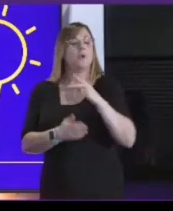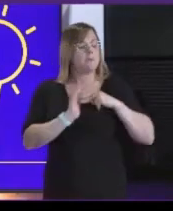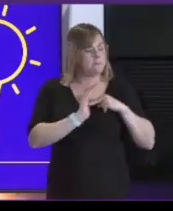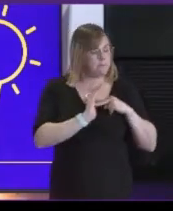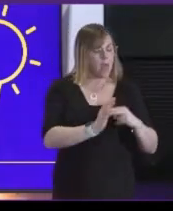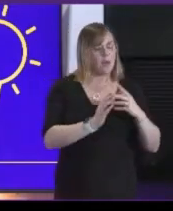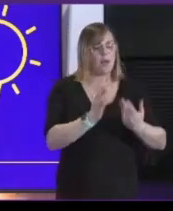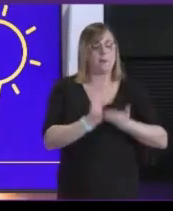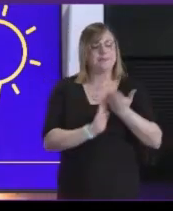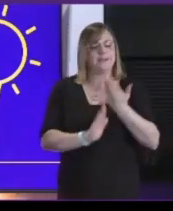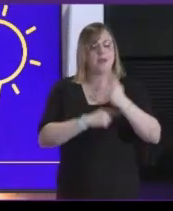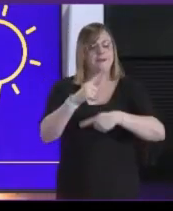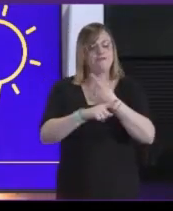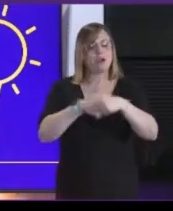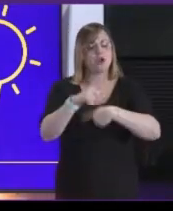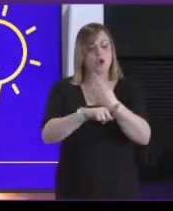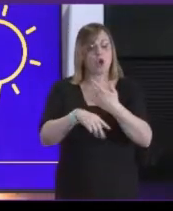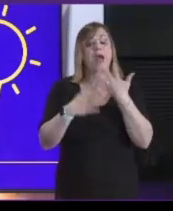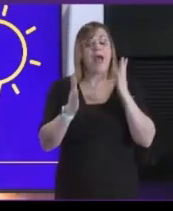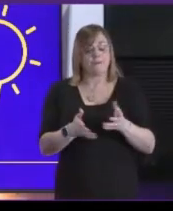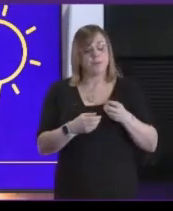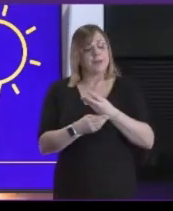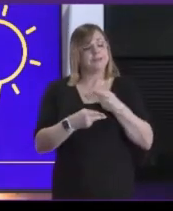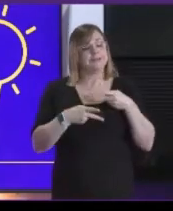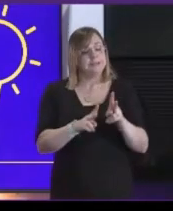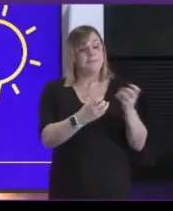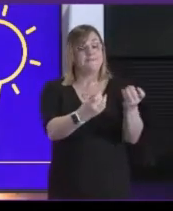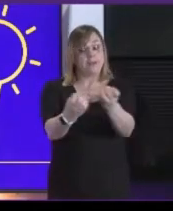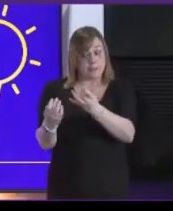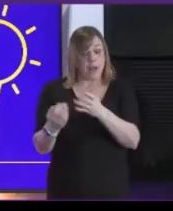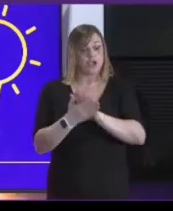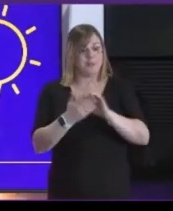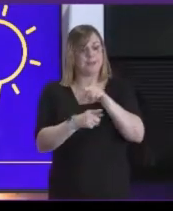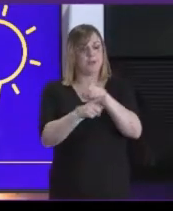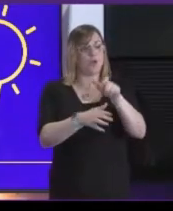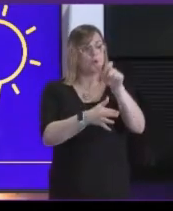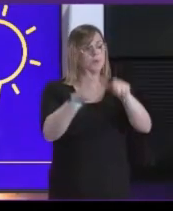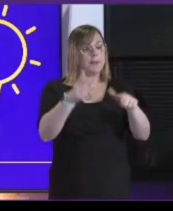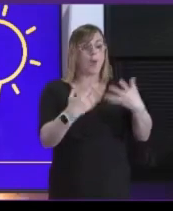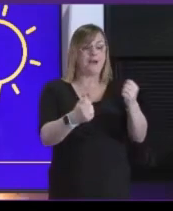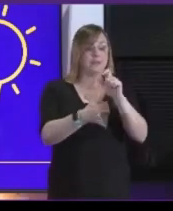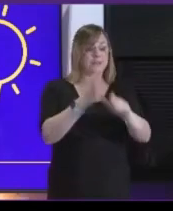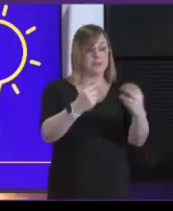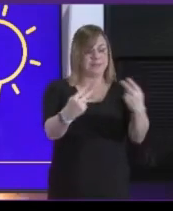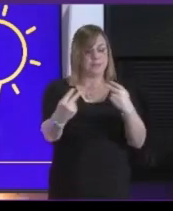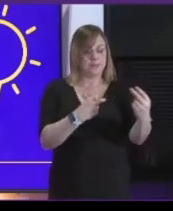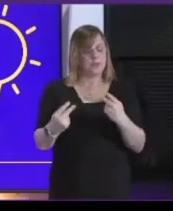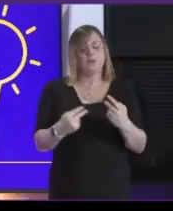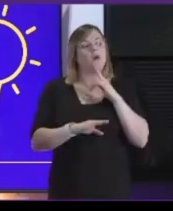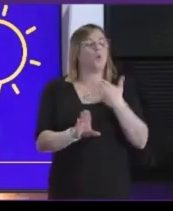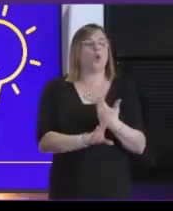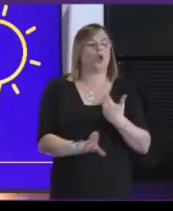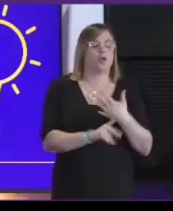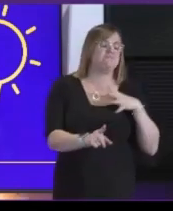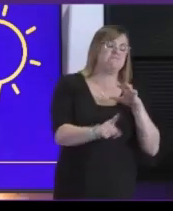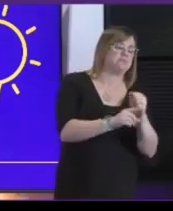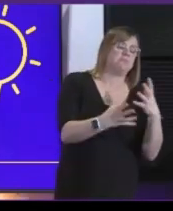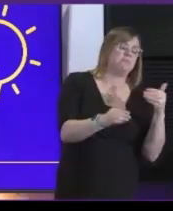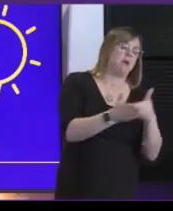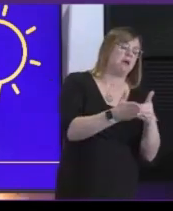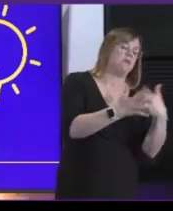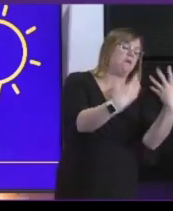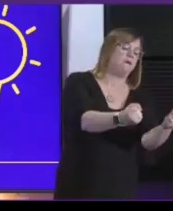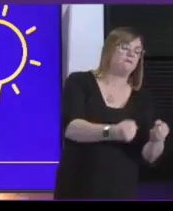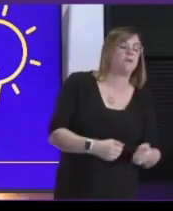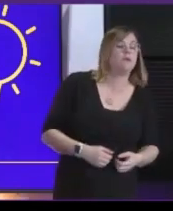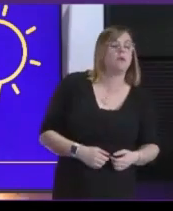year. And there has to be a feedback mechanism so that people with disabilities can say, this isn't working. I found this barrier. And